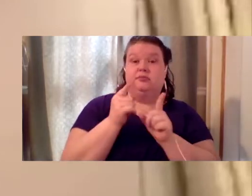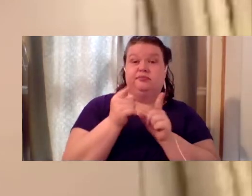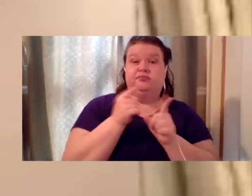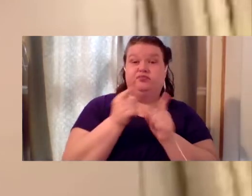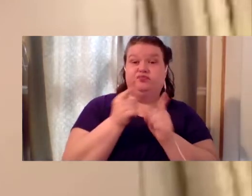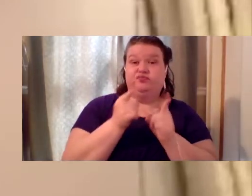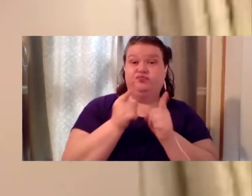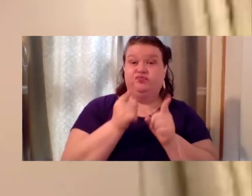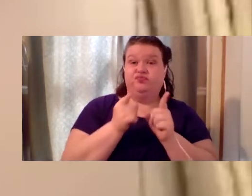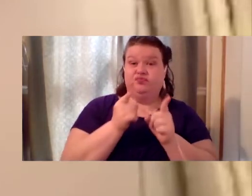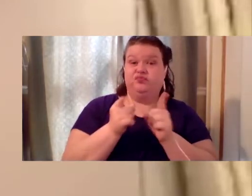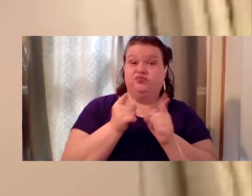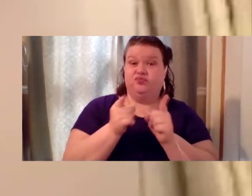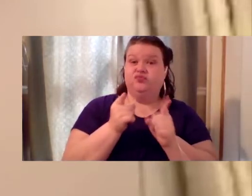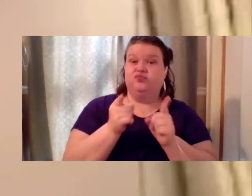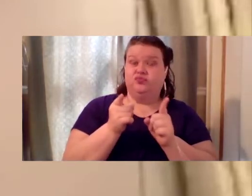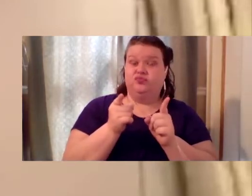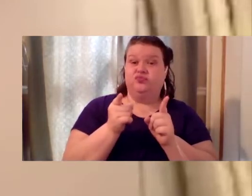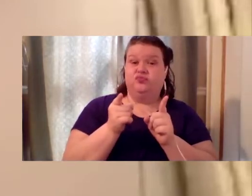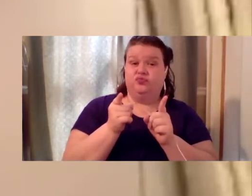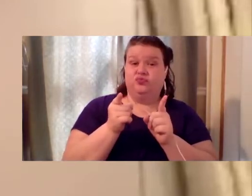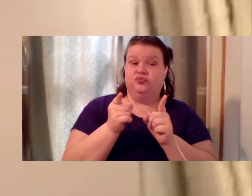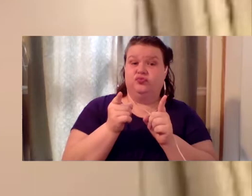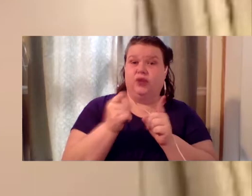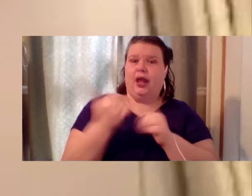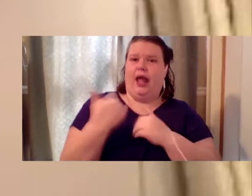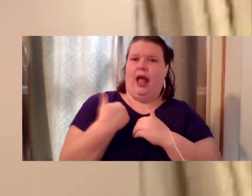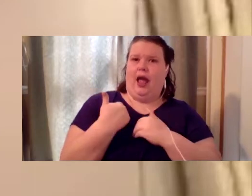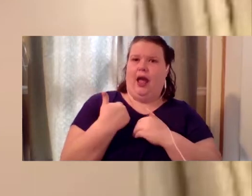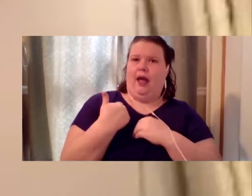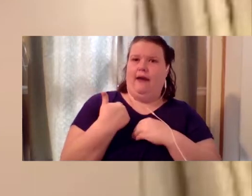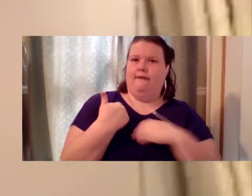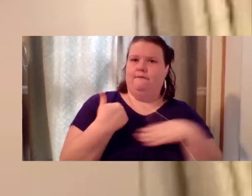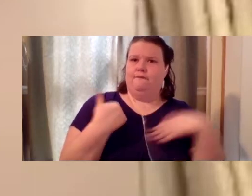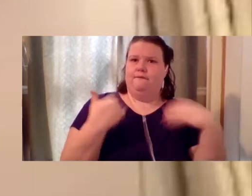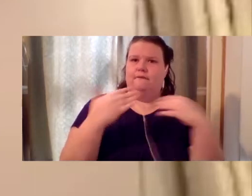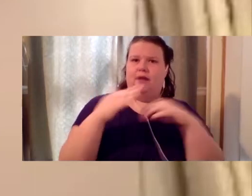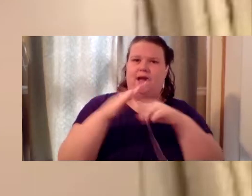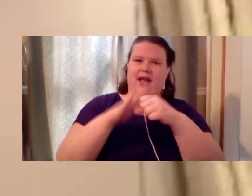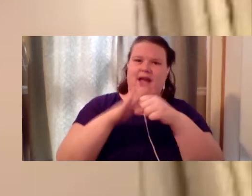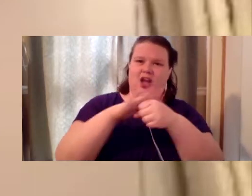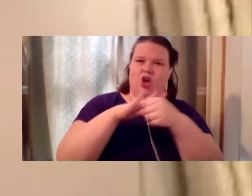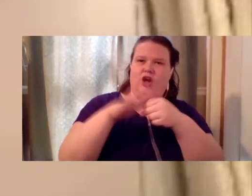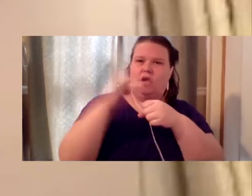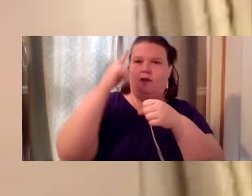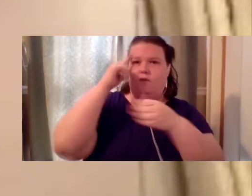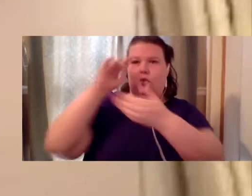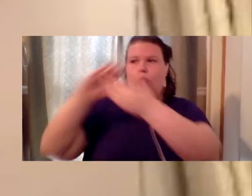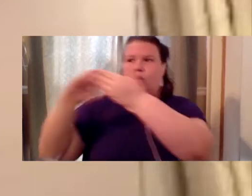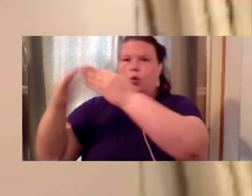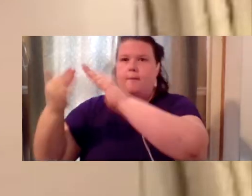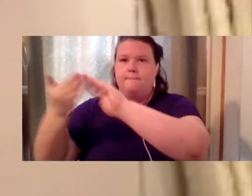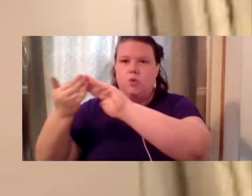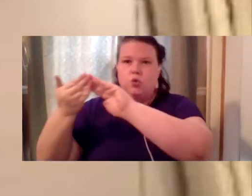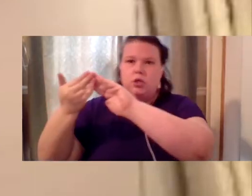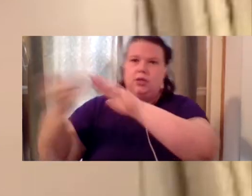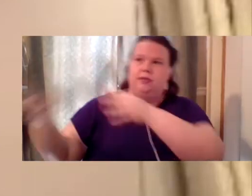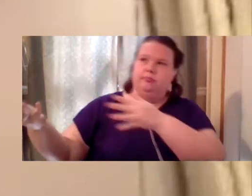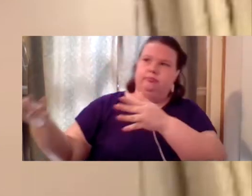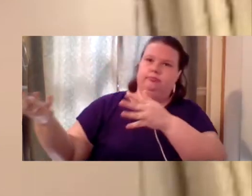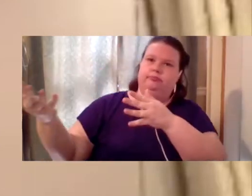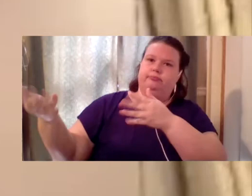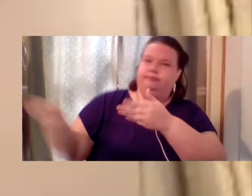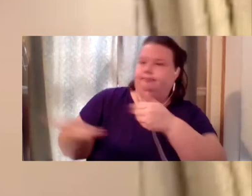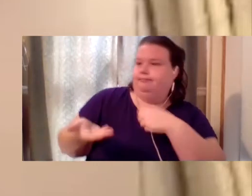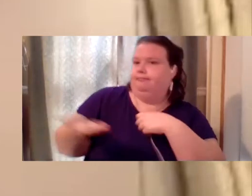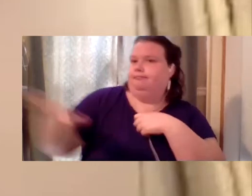facilities for the community so that they're able to bring the community in and